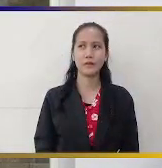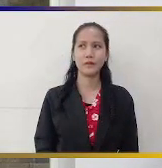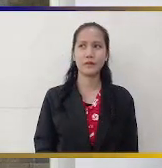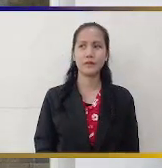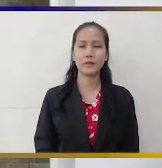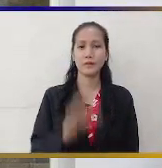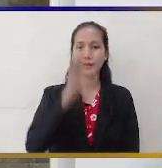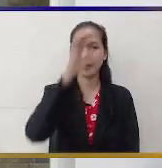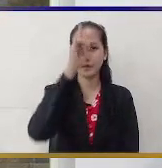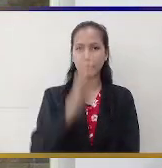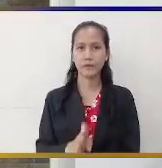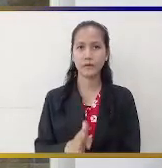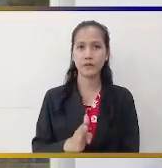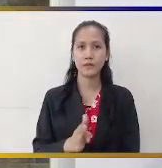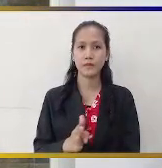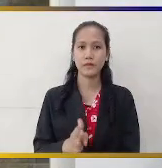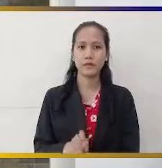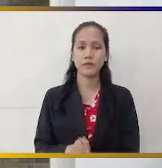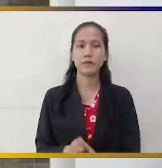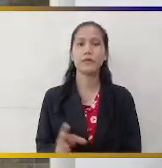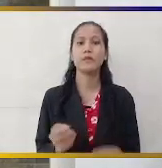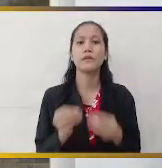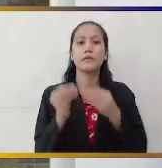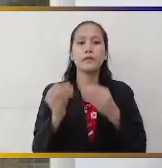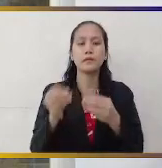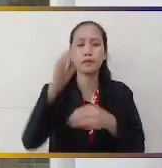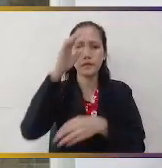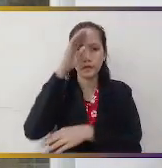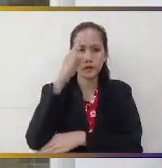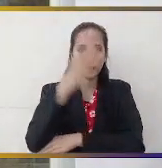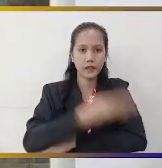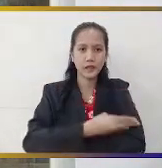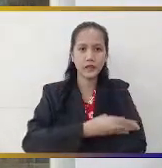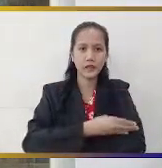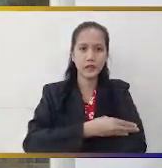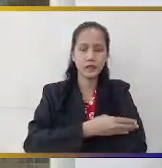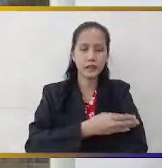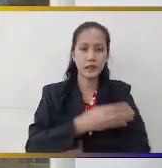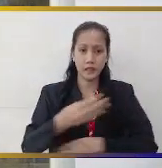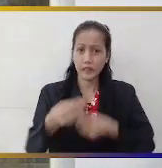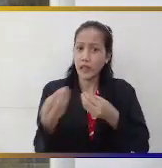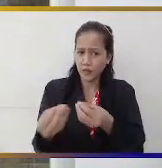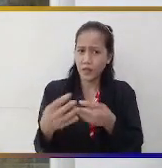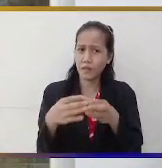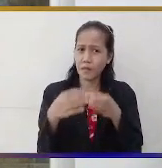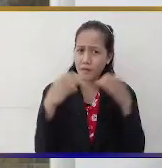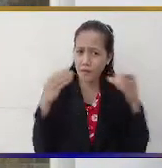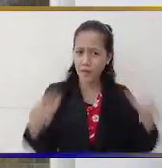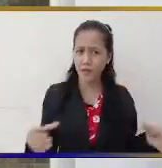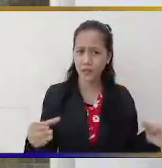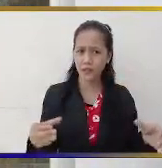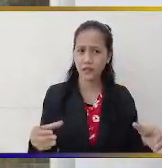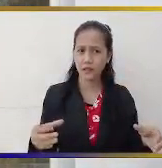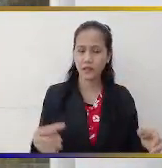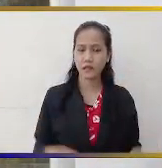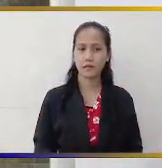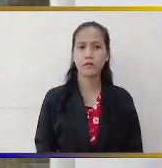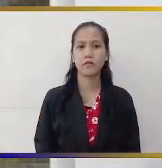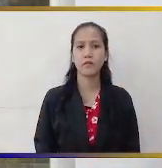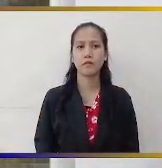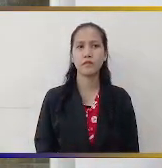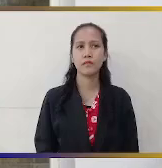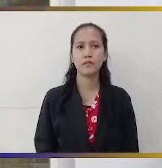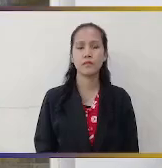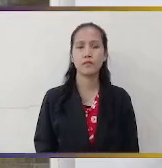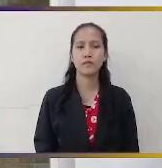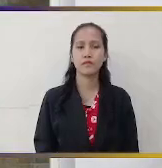God has sown His Son. He's given so much. And you're not going to give back? Look over at 2 Corinthians